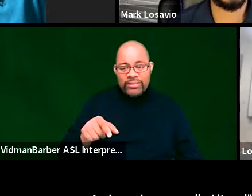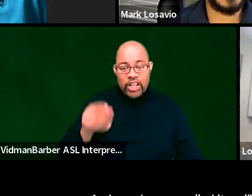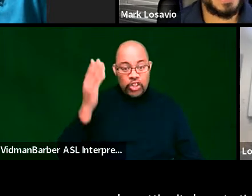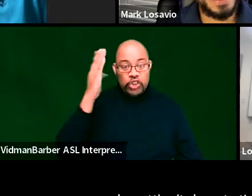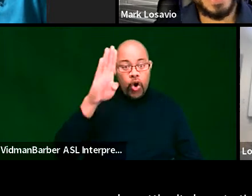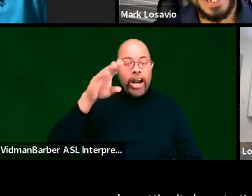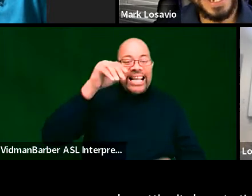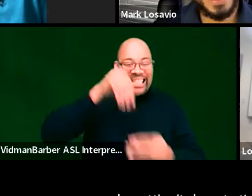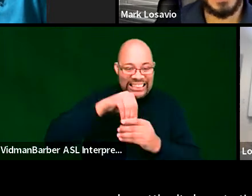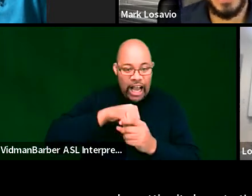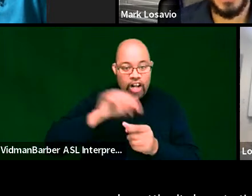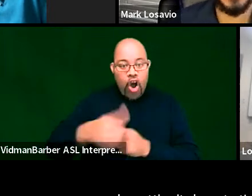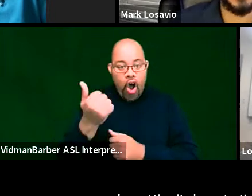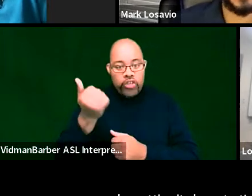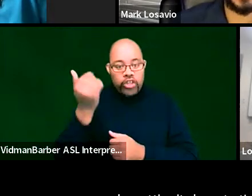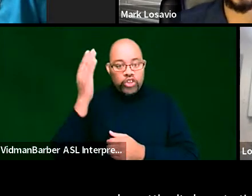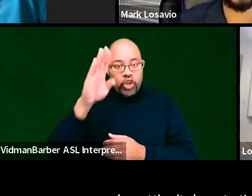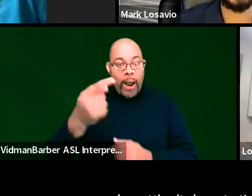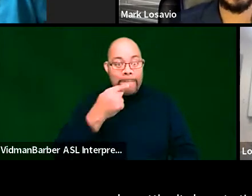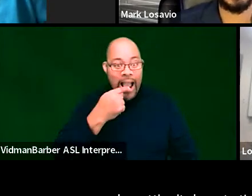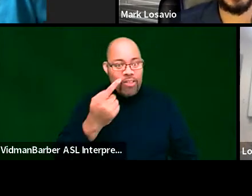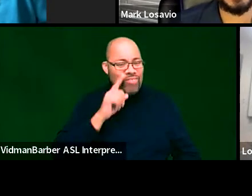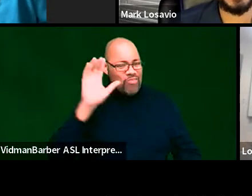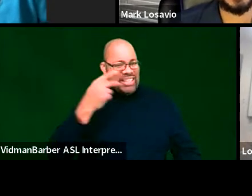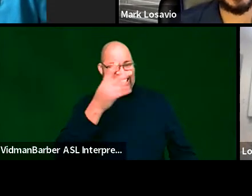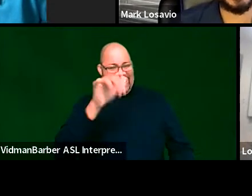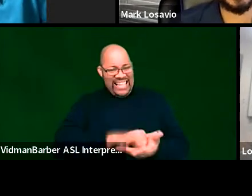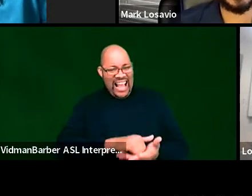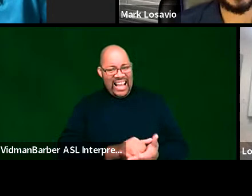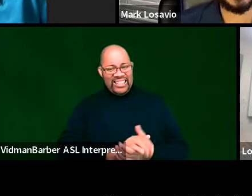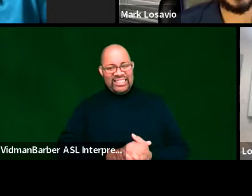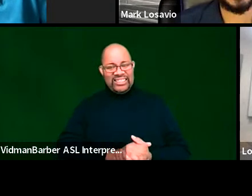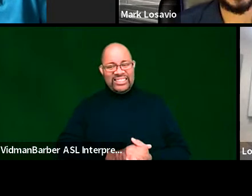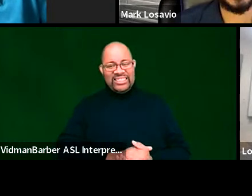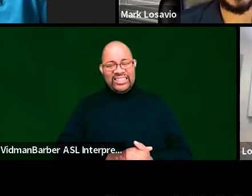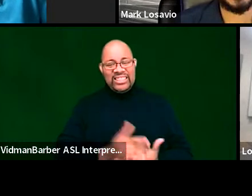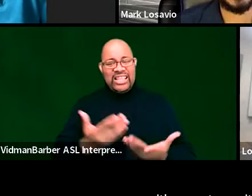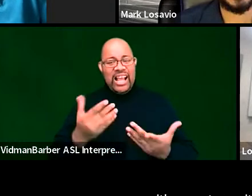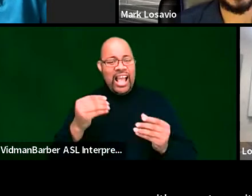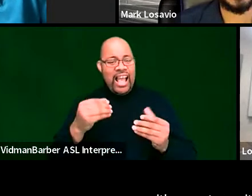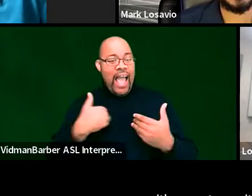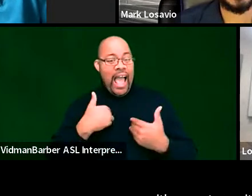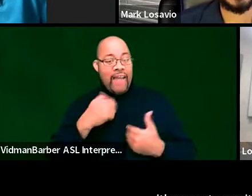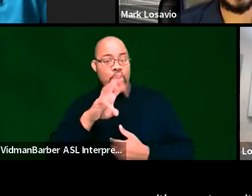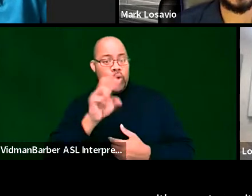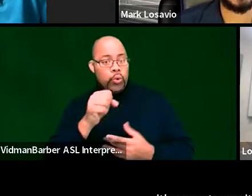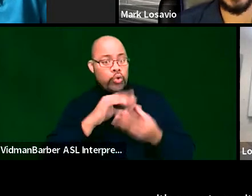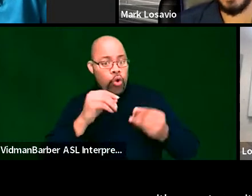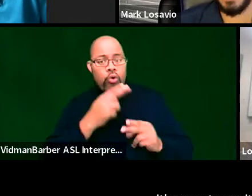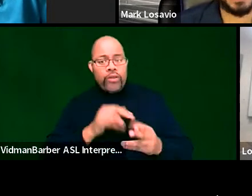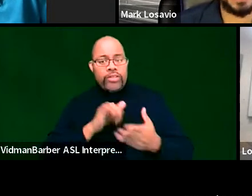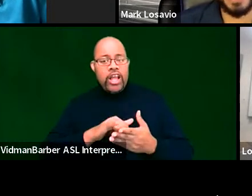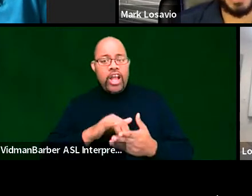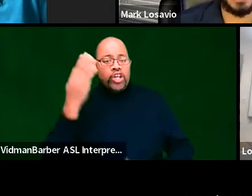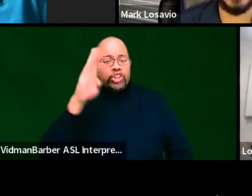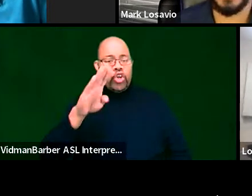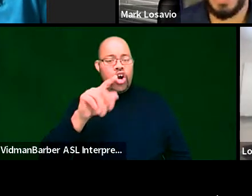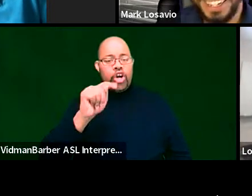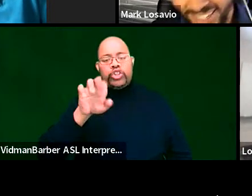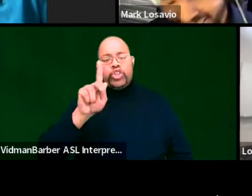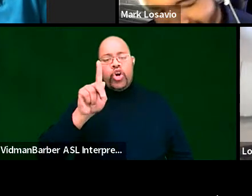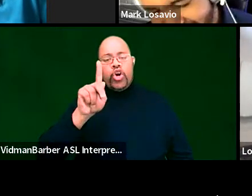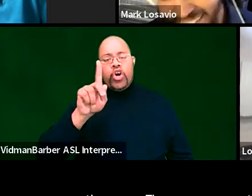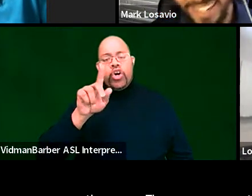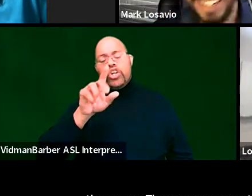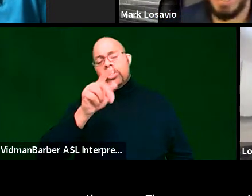shark inside the other shark's mouth. And it's crazy to see it. Like there were news stories about it. They called it like a shark turducken kind of